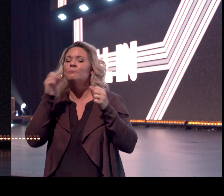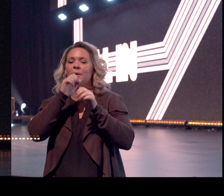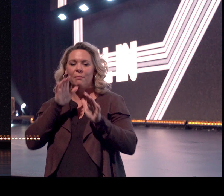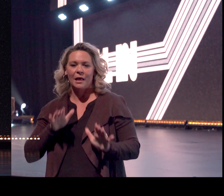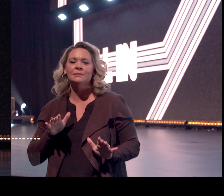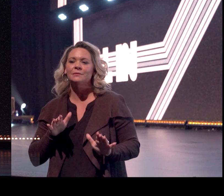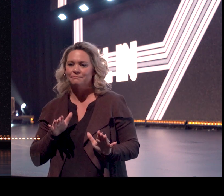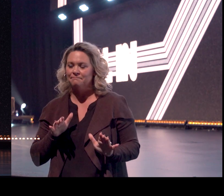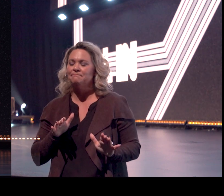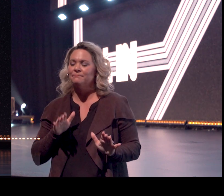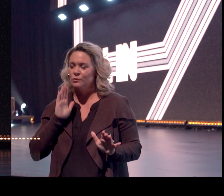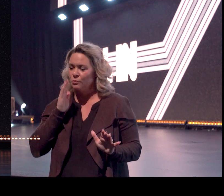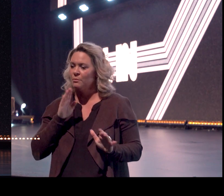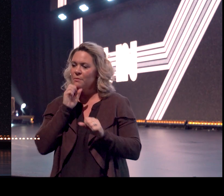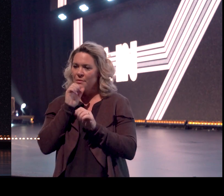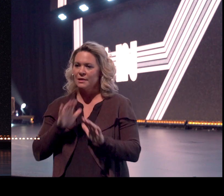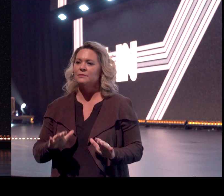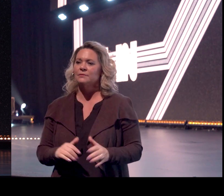you'll be what? Say it out loud.